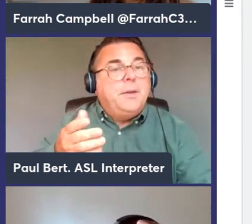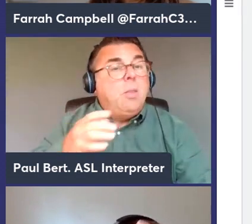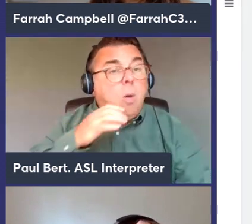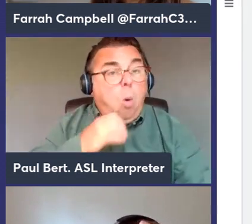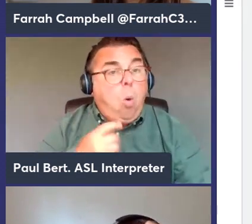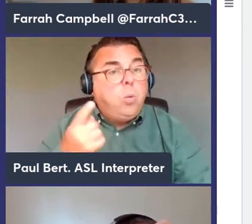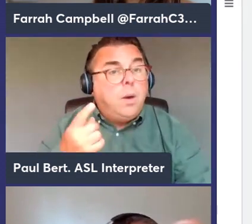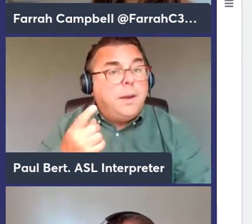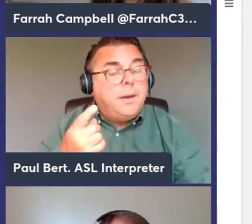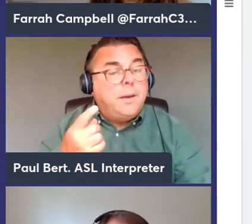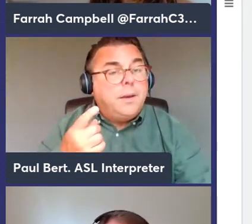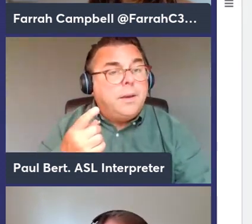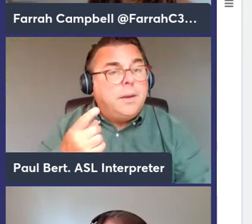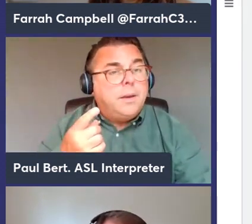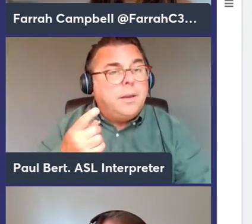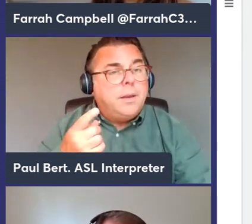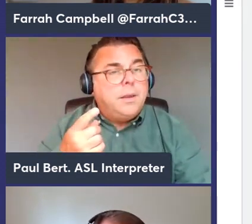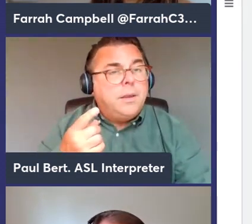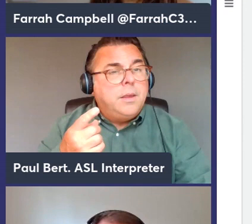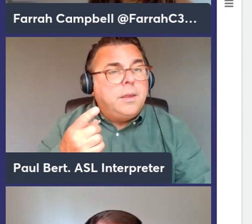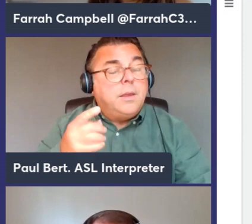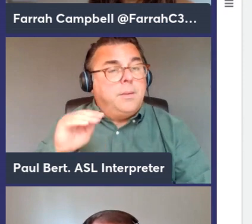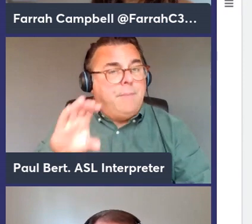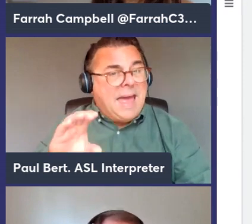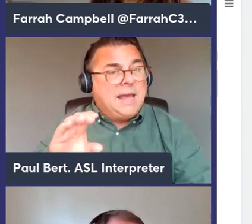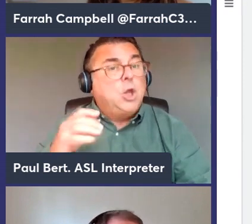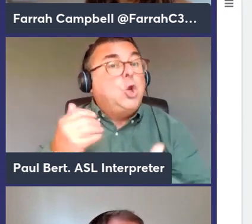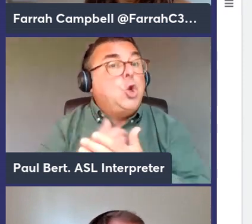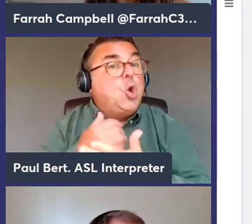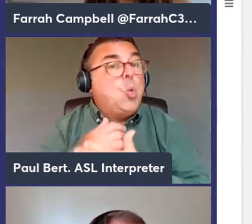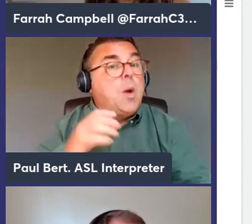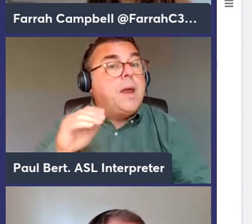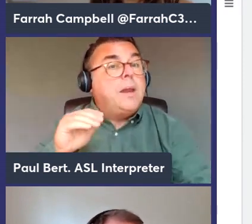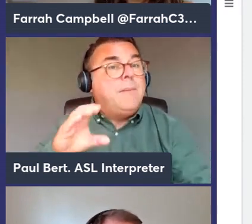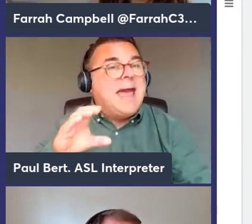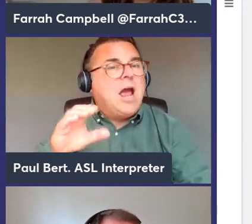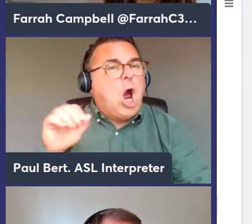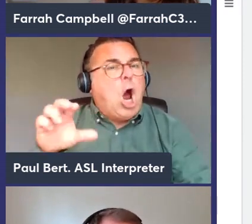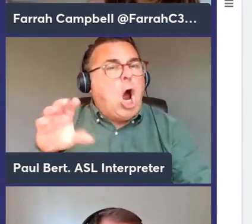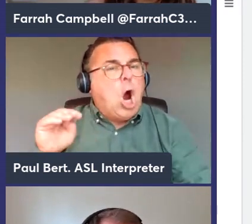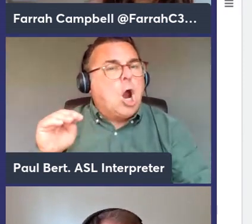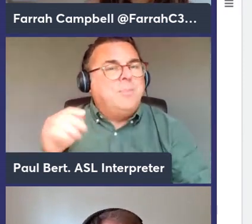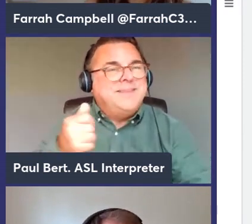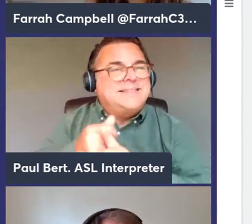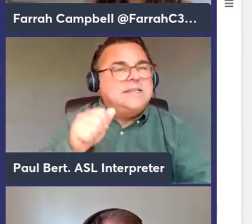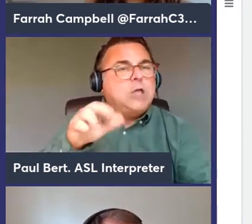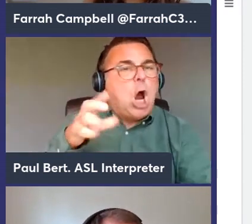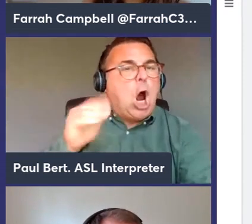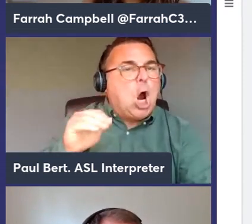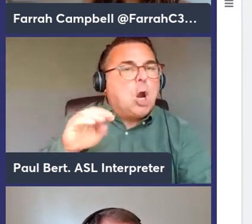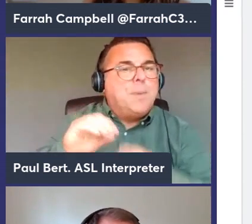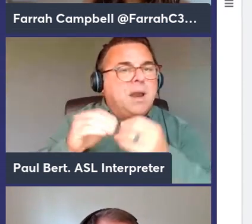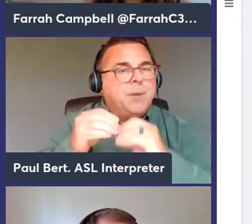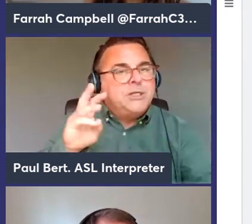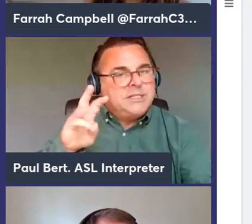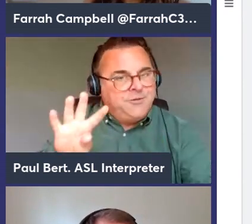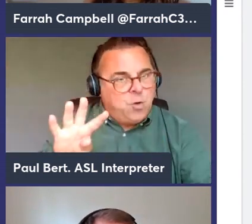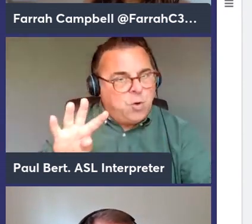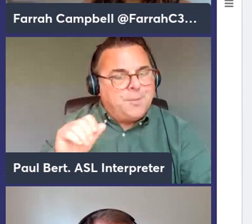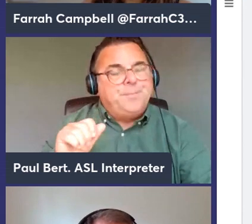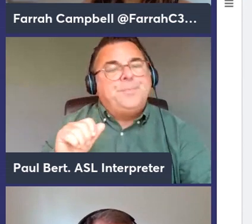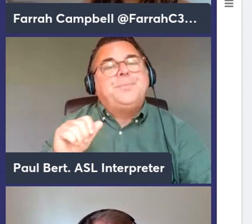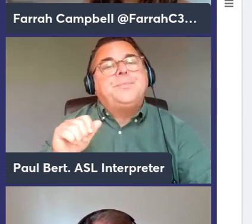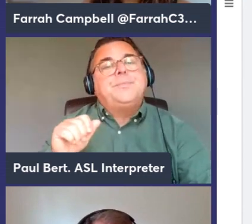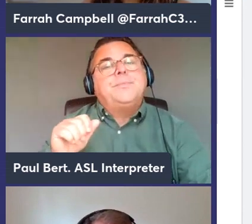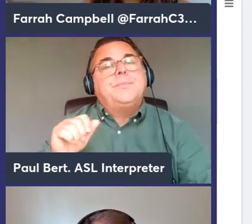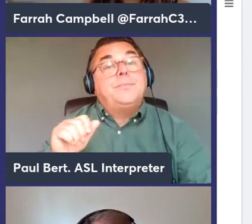one is Mac, and the newer one is Mac ARM because this is ARM64. Yep. And